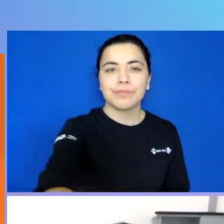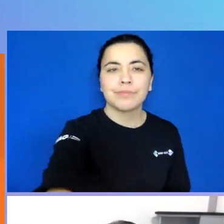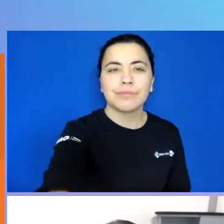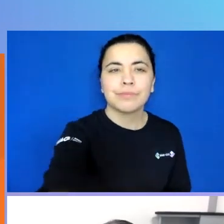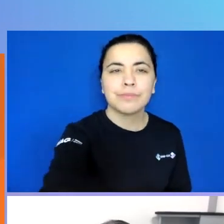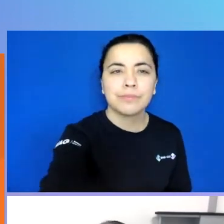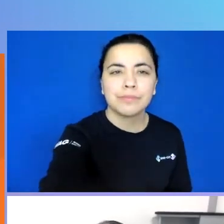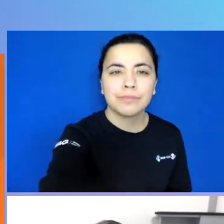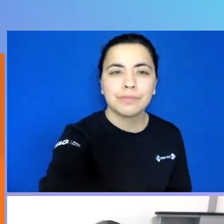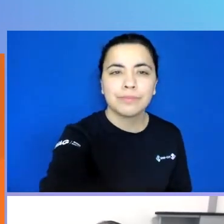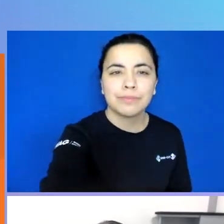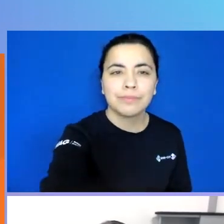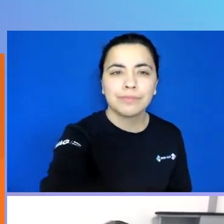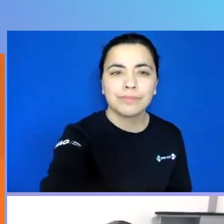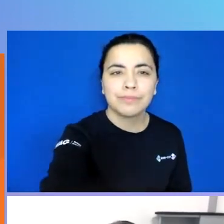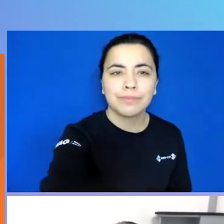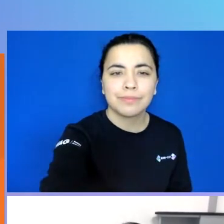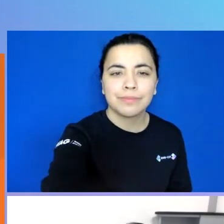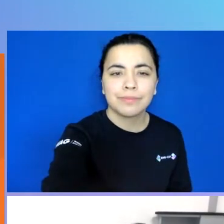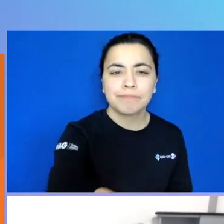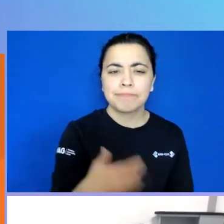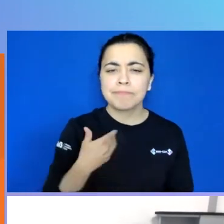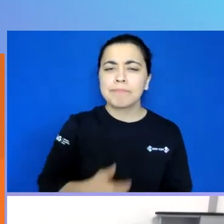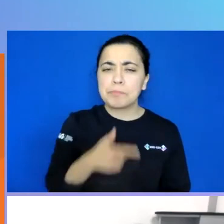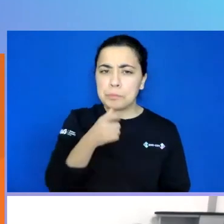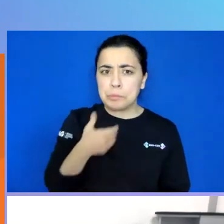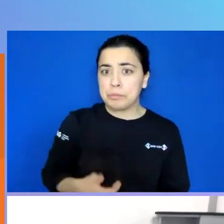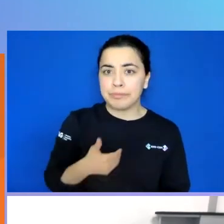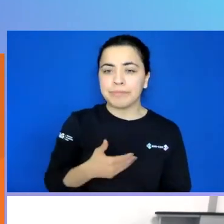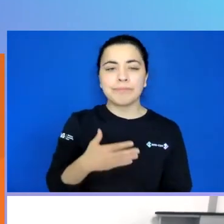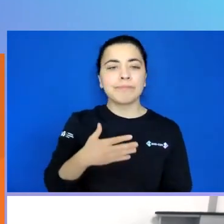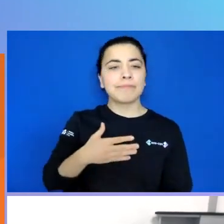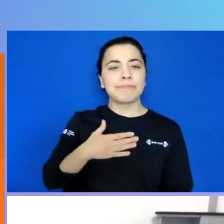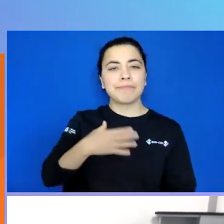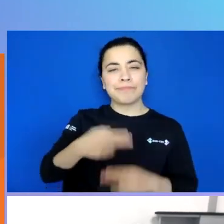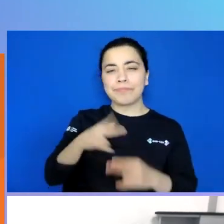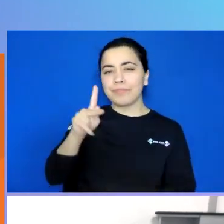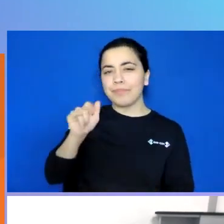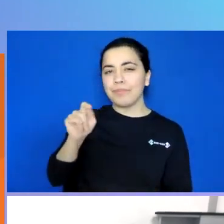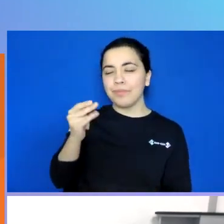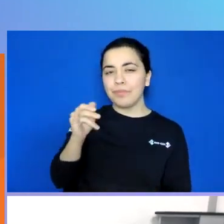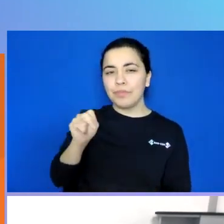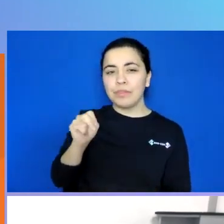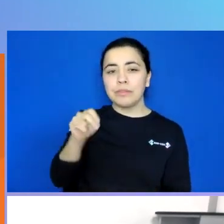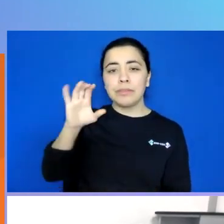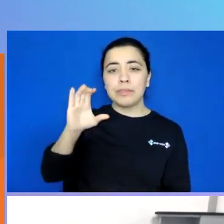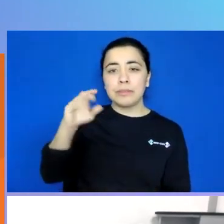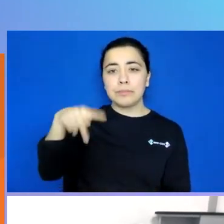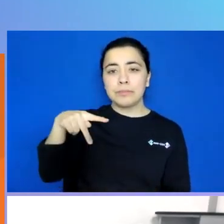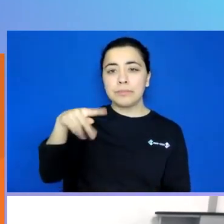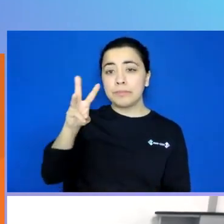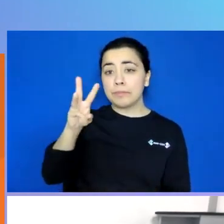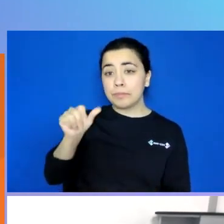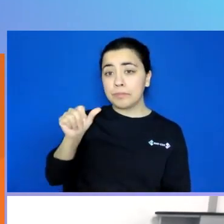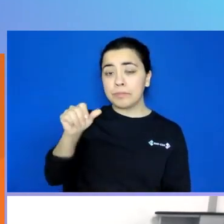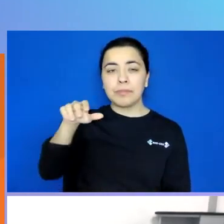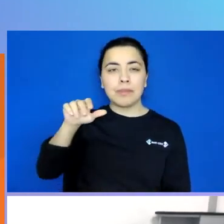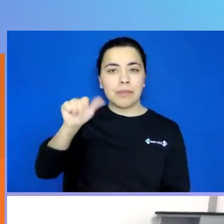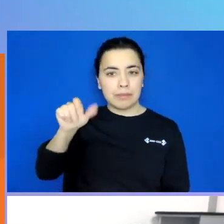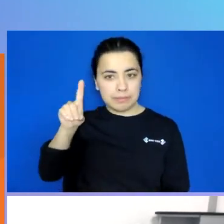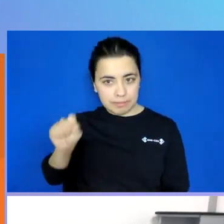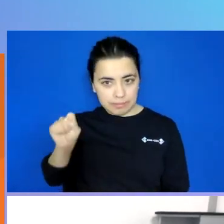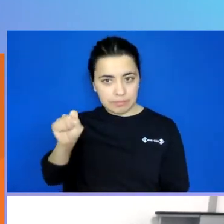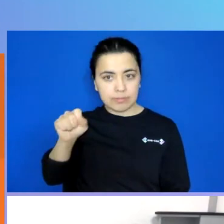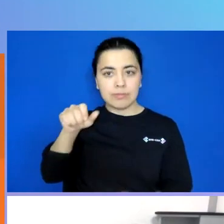All right, so who am I? I am Catherine. I am CPWA, ADS, and